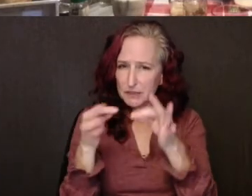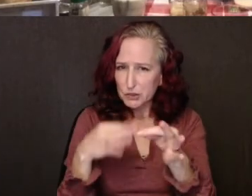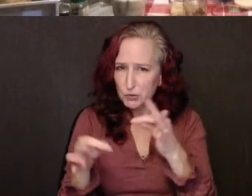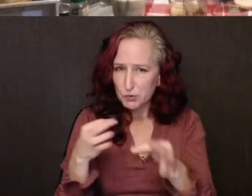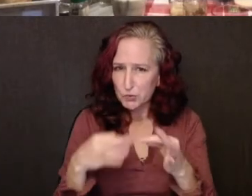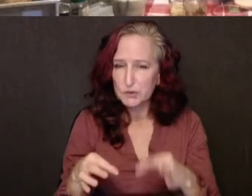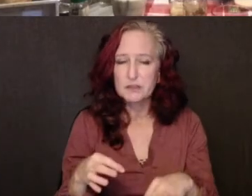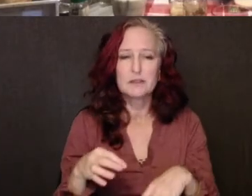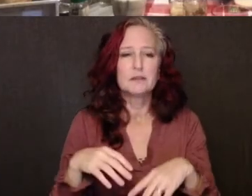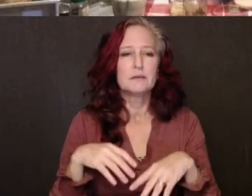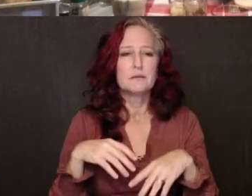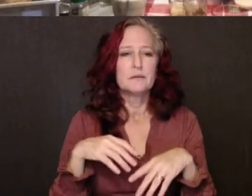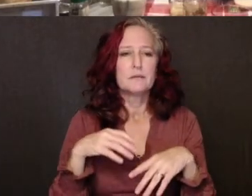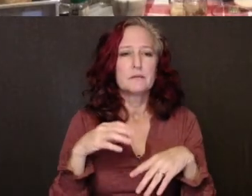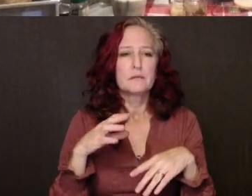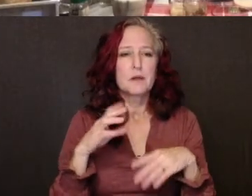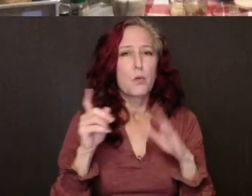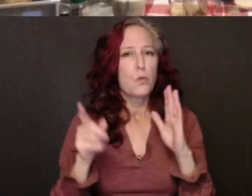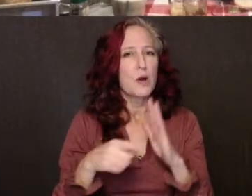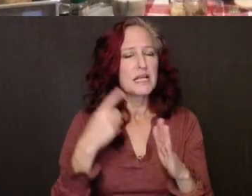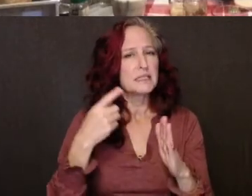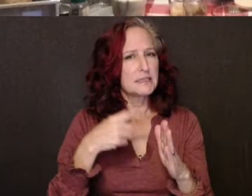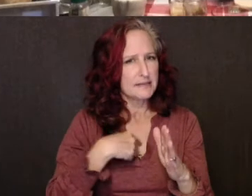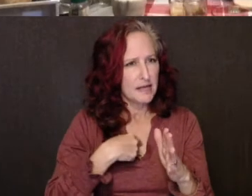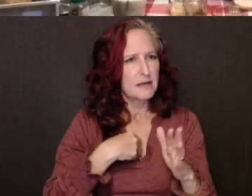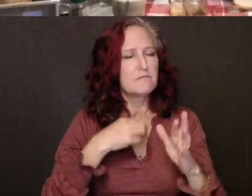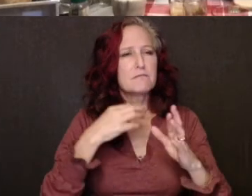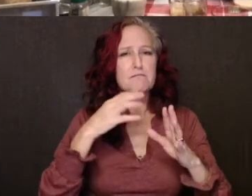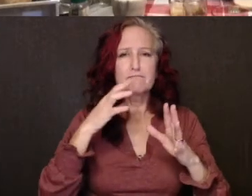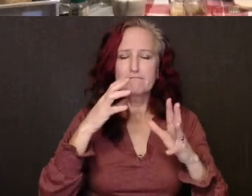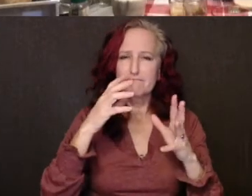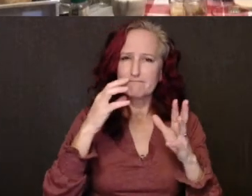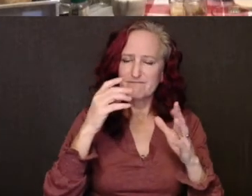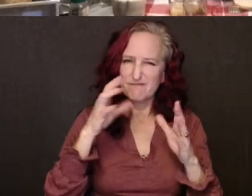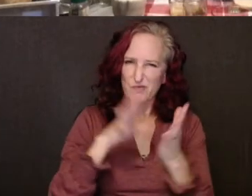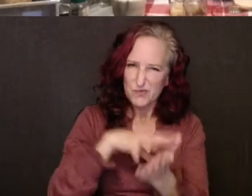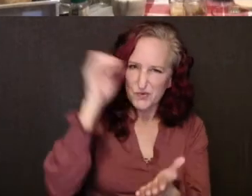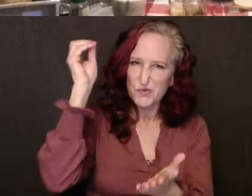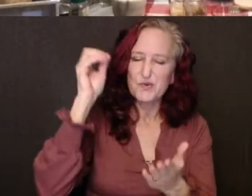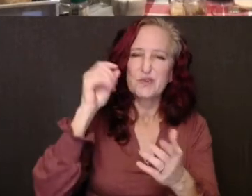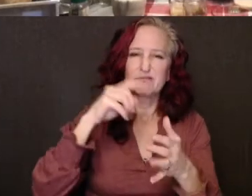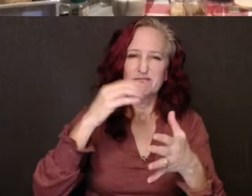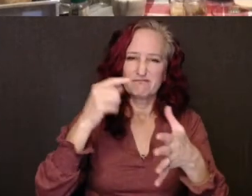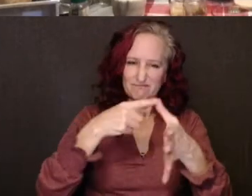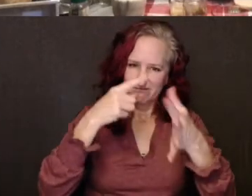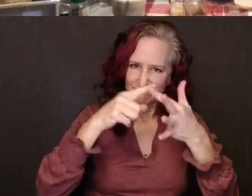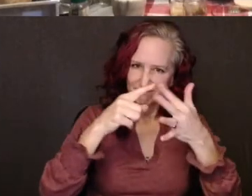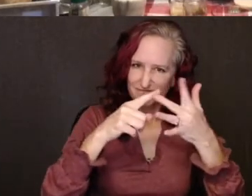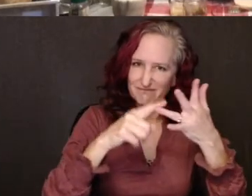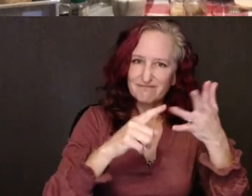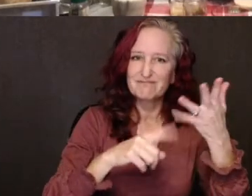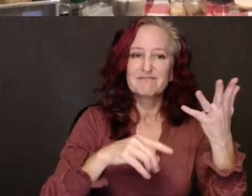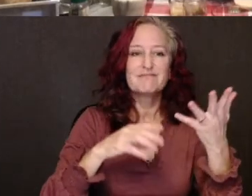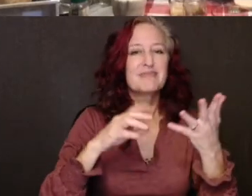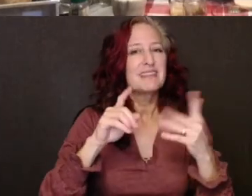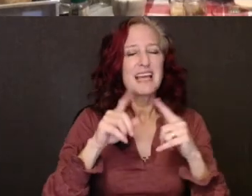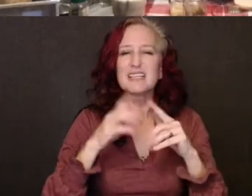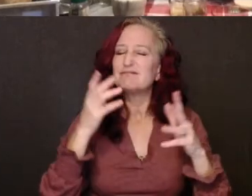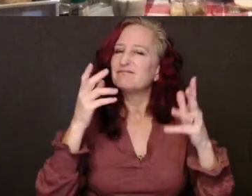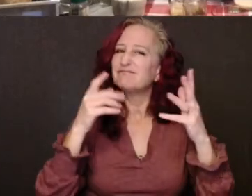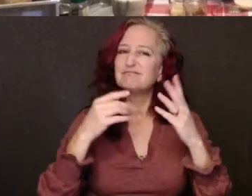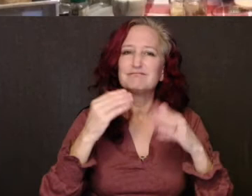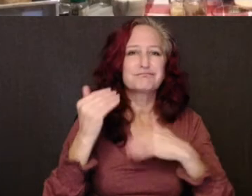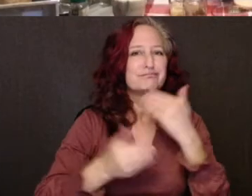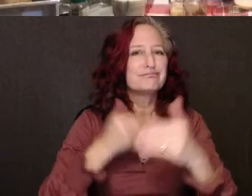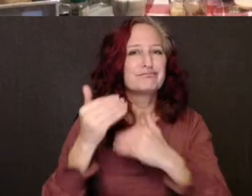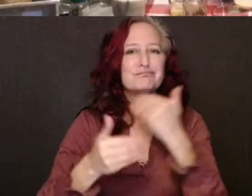baking, like even if you get one thing wrong, like your cake is going to blow up in the oven. So it definitely took me a while to like